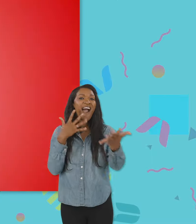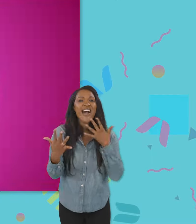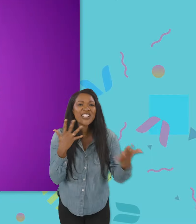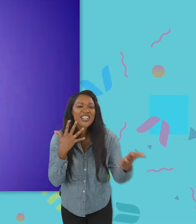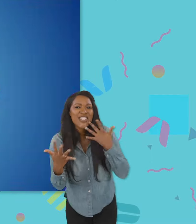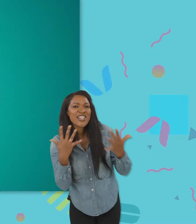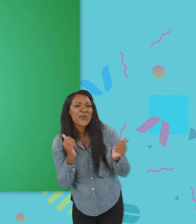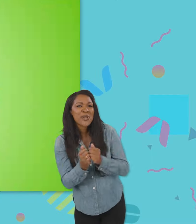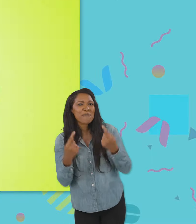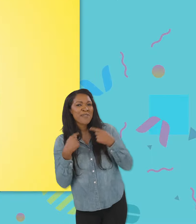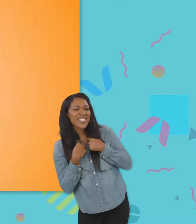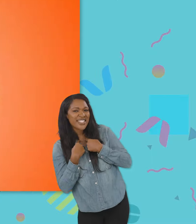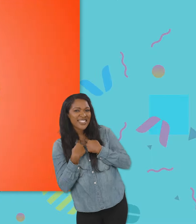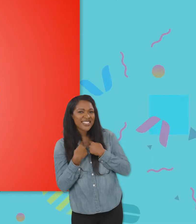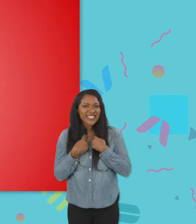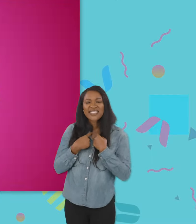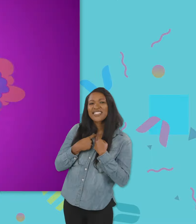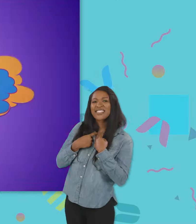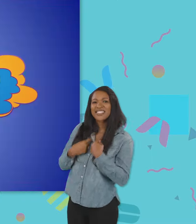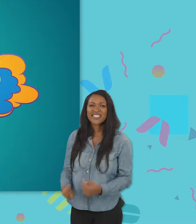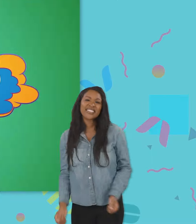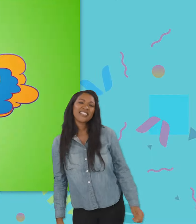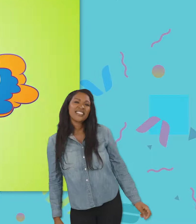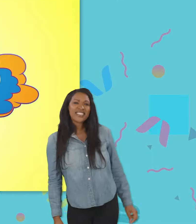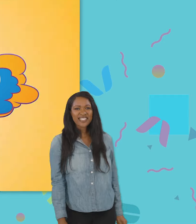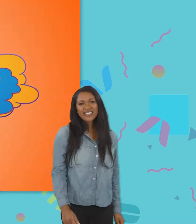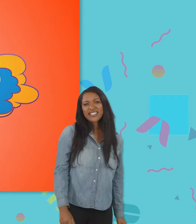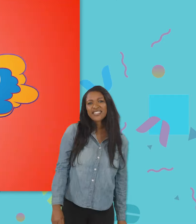Come learn some colors with me.